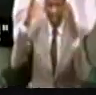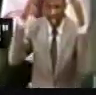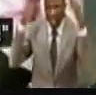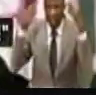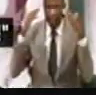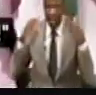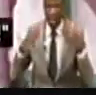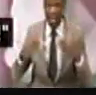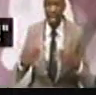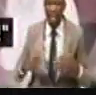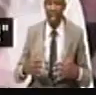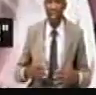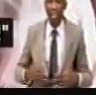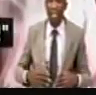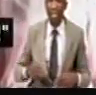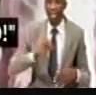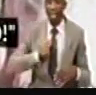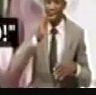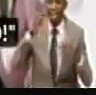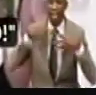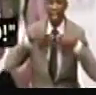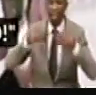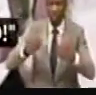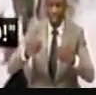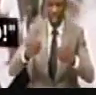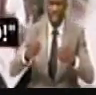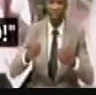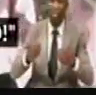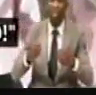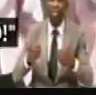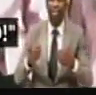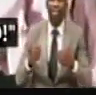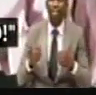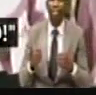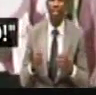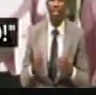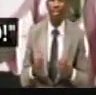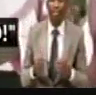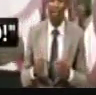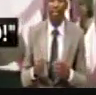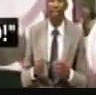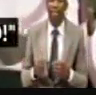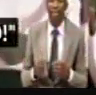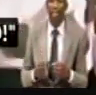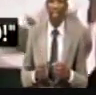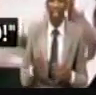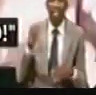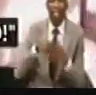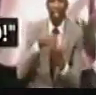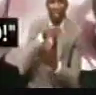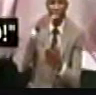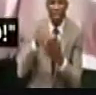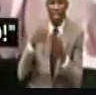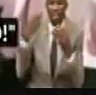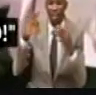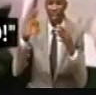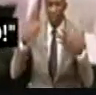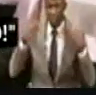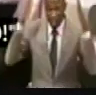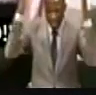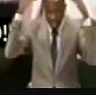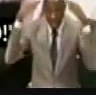showers. I am saved. In the midst of the showers. I am saved.